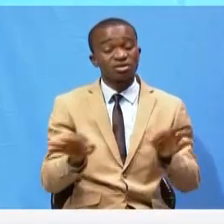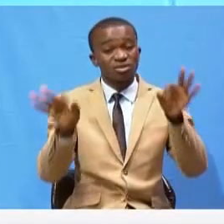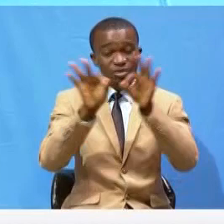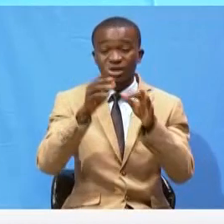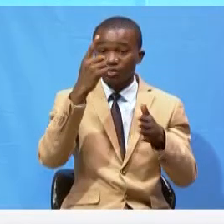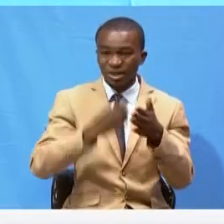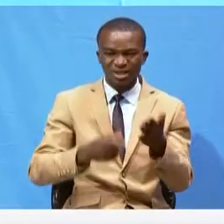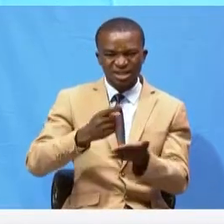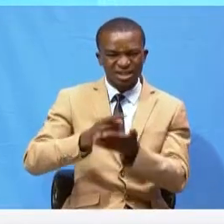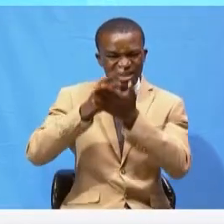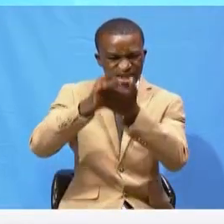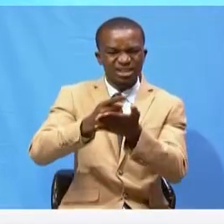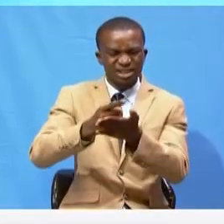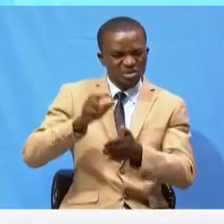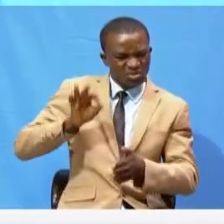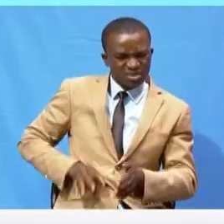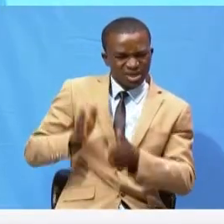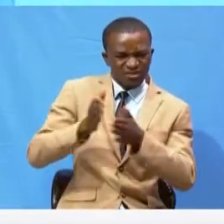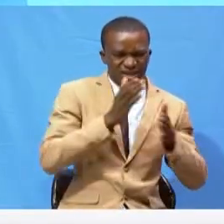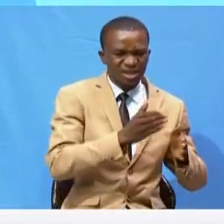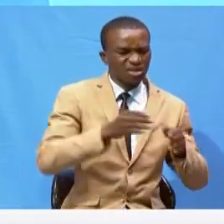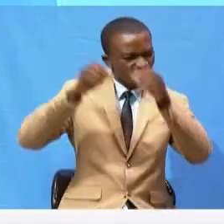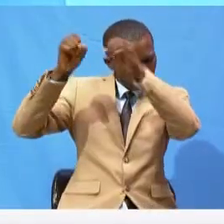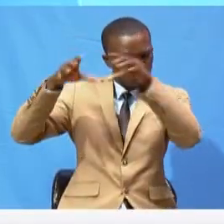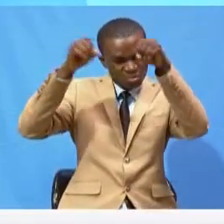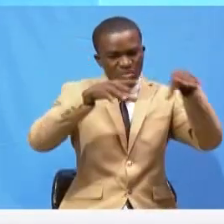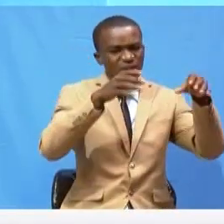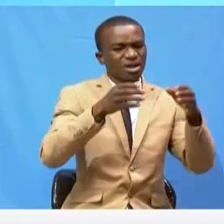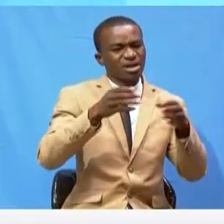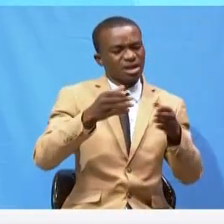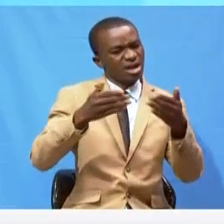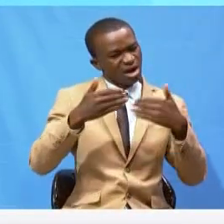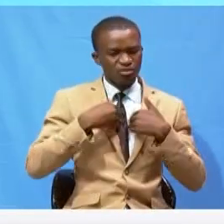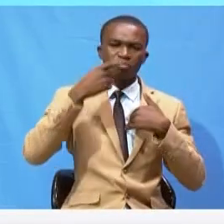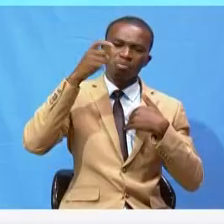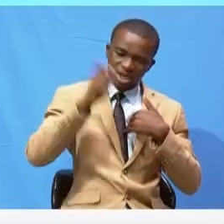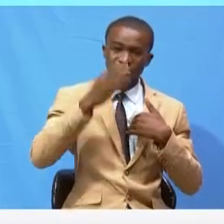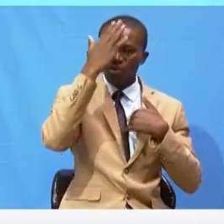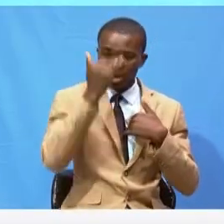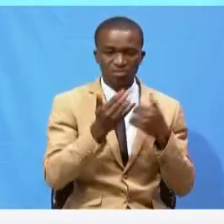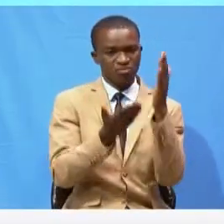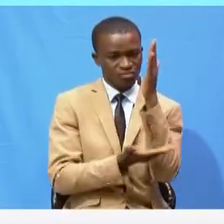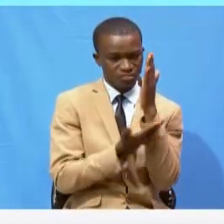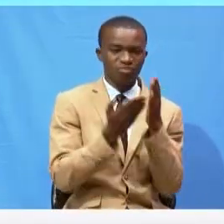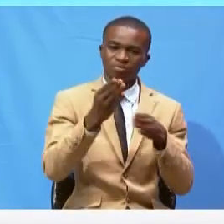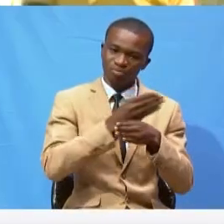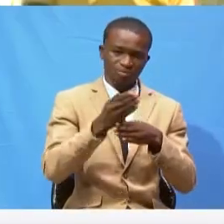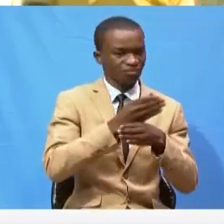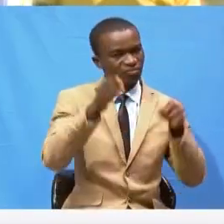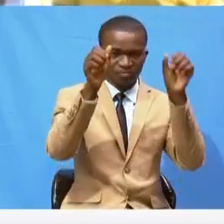beneficiaries are given power to boost their businesses. Florence Mwisa accompanied the PS and now